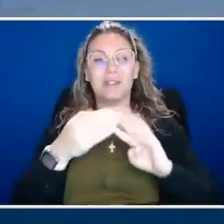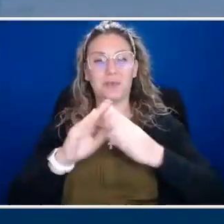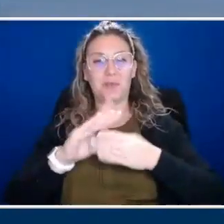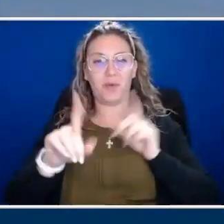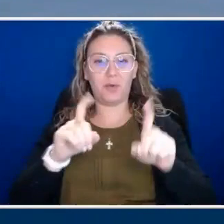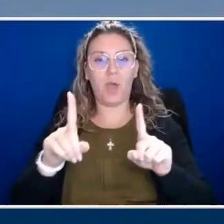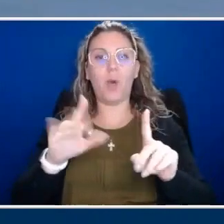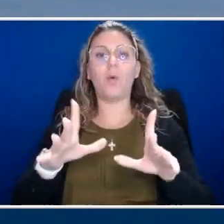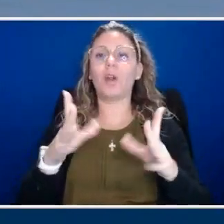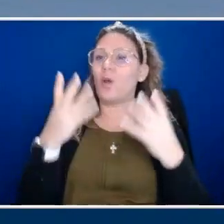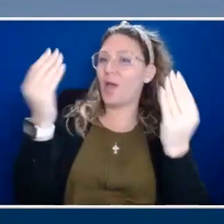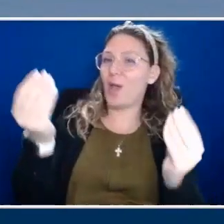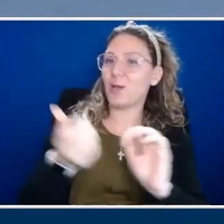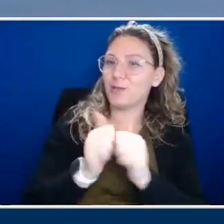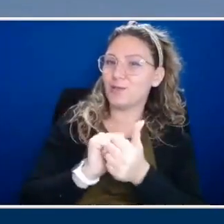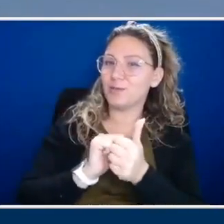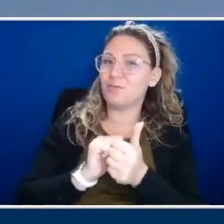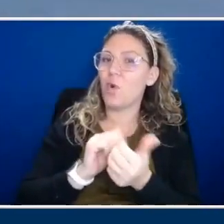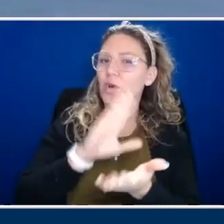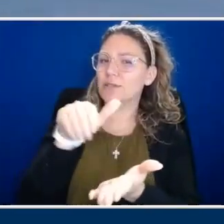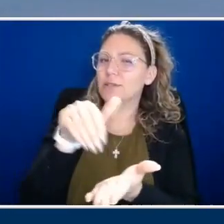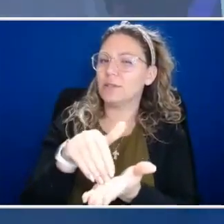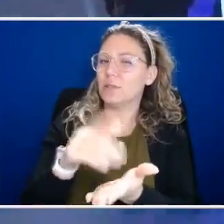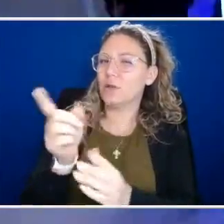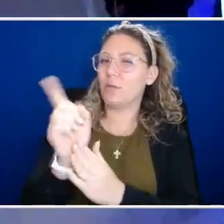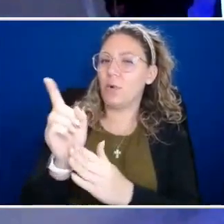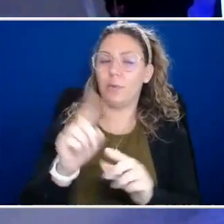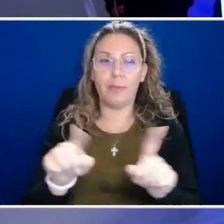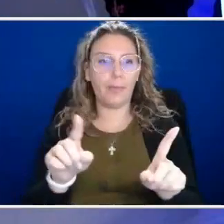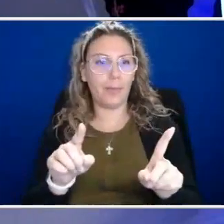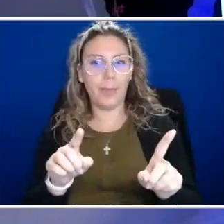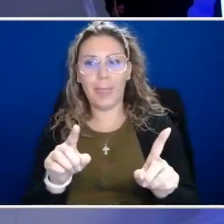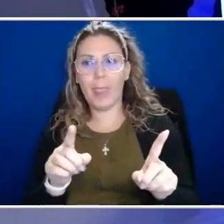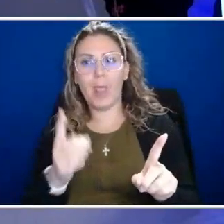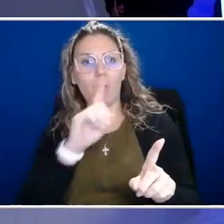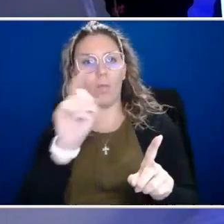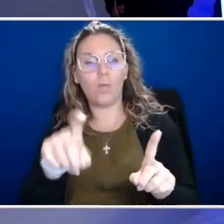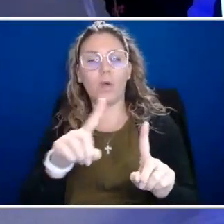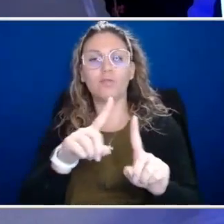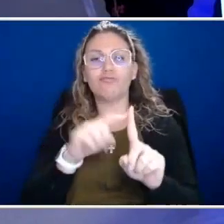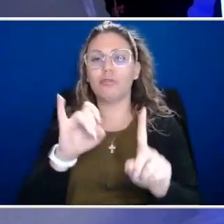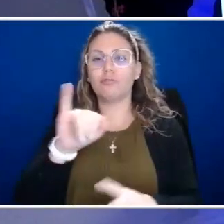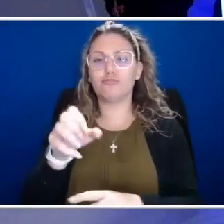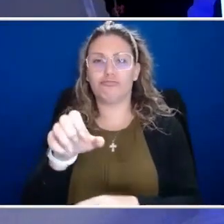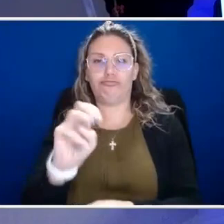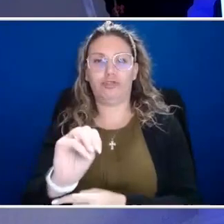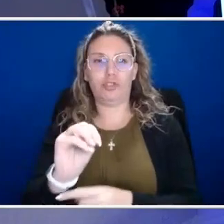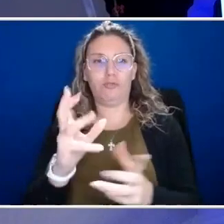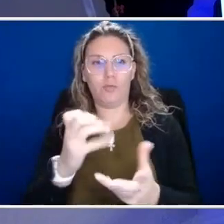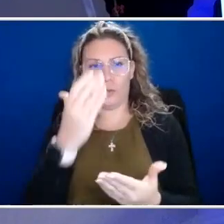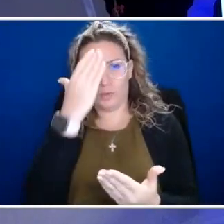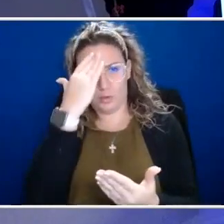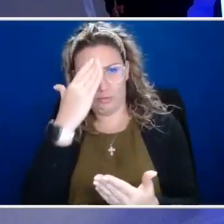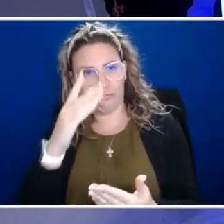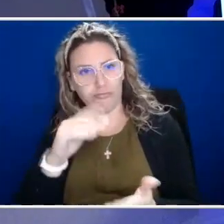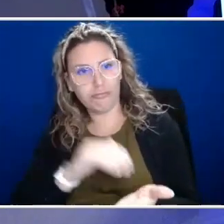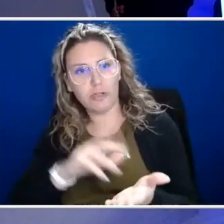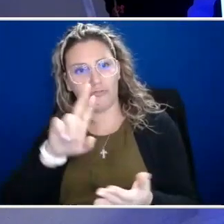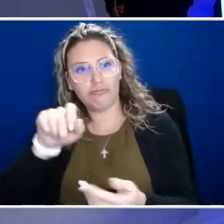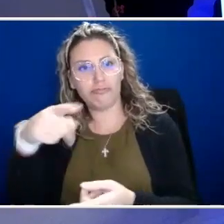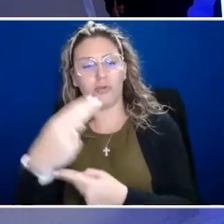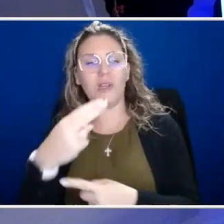Sports Performance Center here in just a moment, but I do have a question from Jim. He wants to know, Dr. Kalendar-Rich, if falling is a symptom